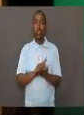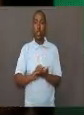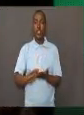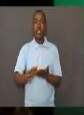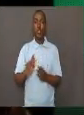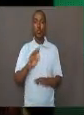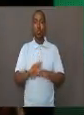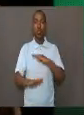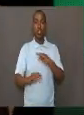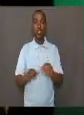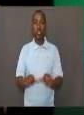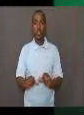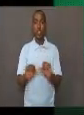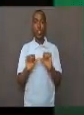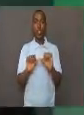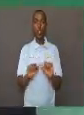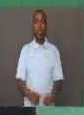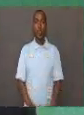born.